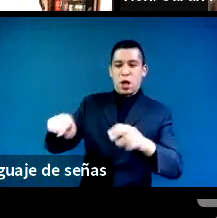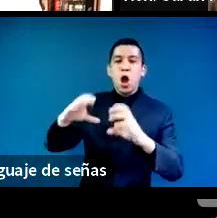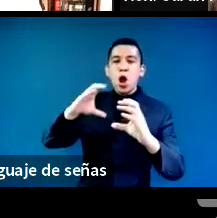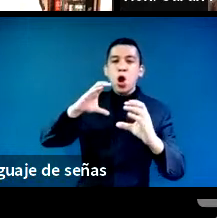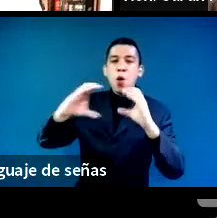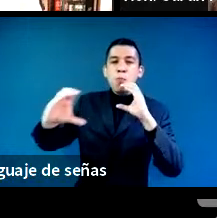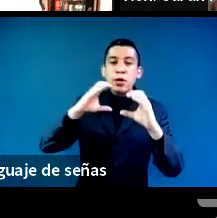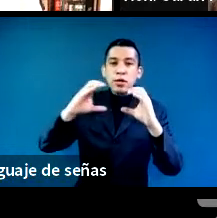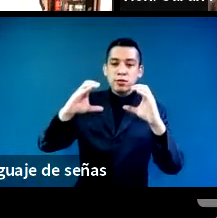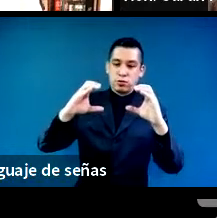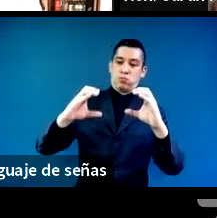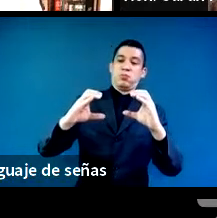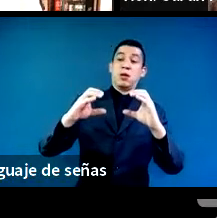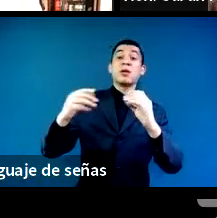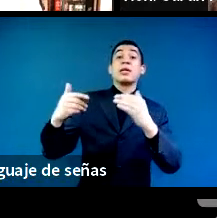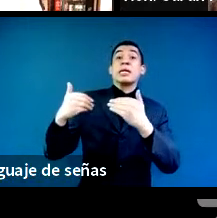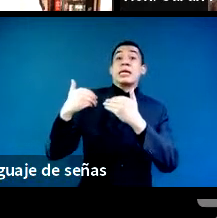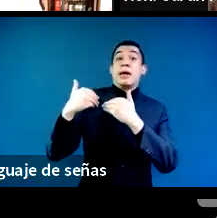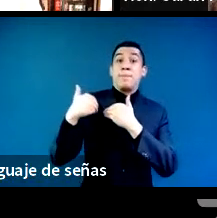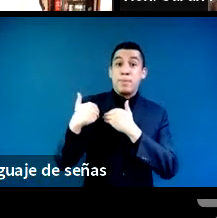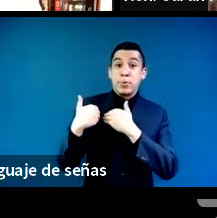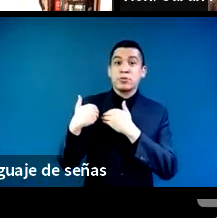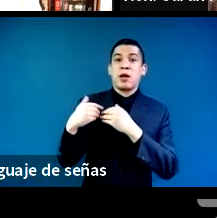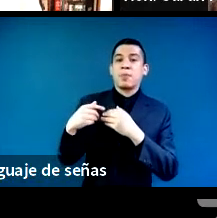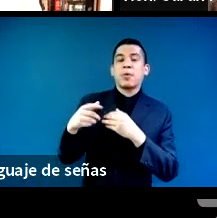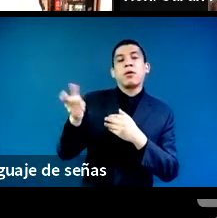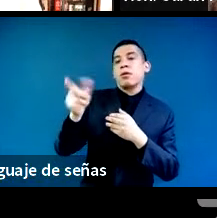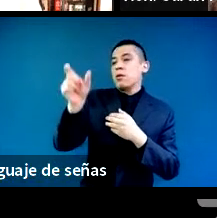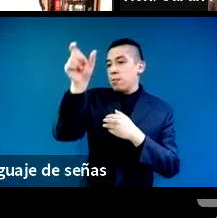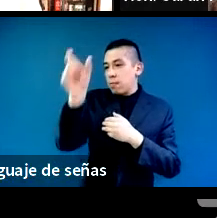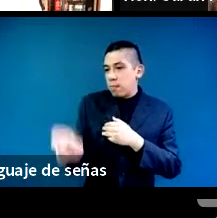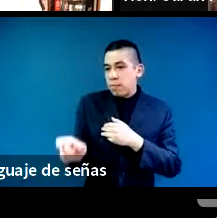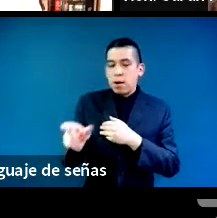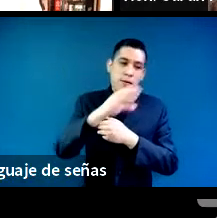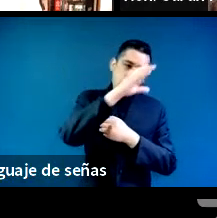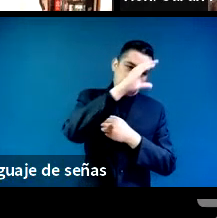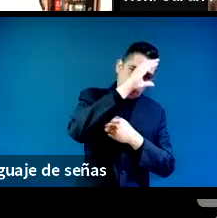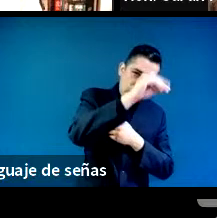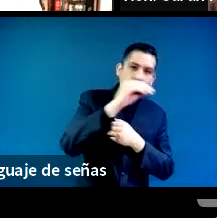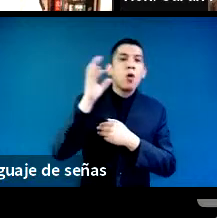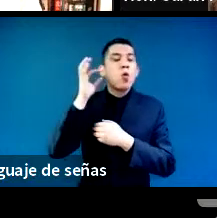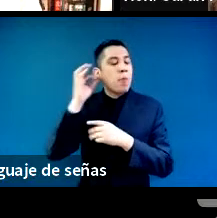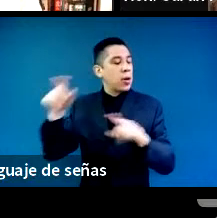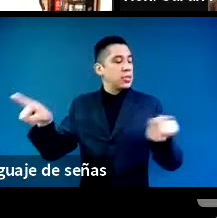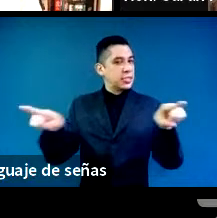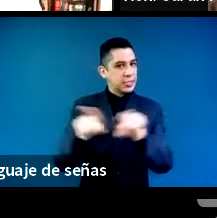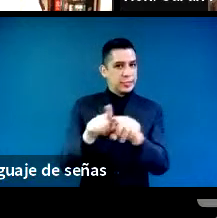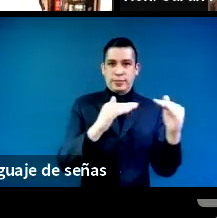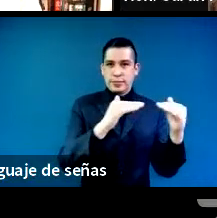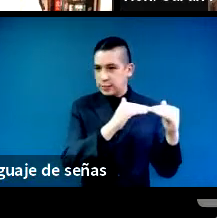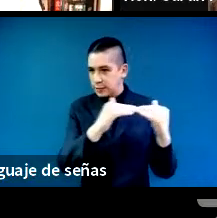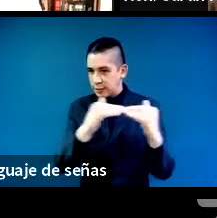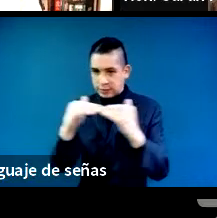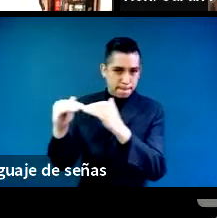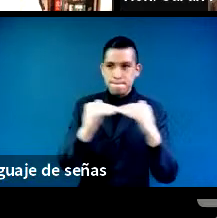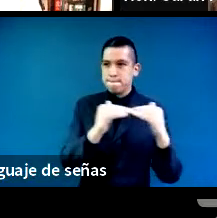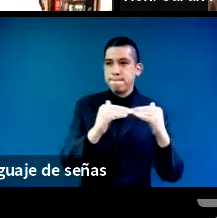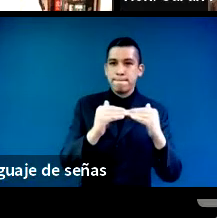stereotyped ways that limit our perceptions of human possibilities. In advertisement, for example, we see